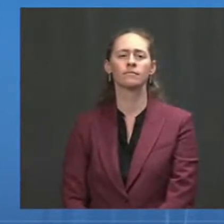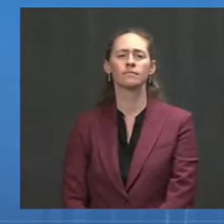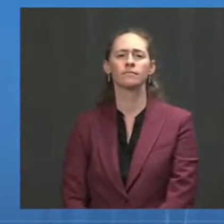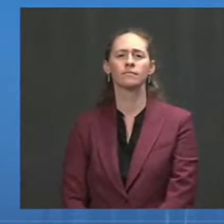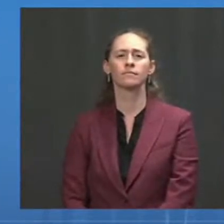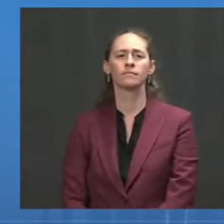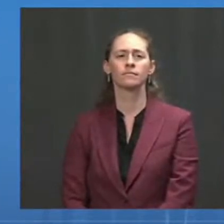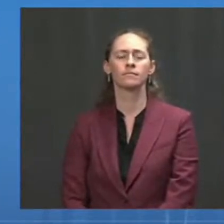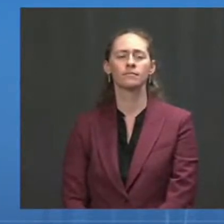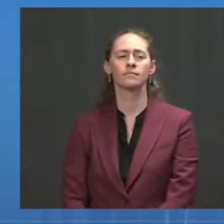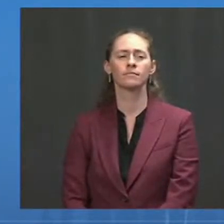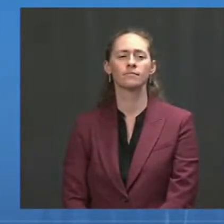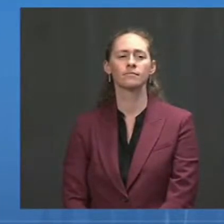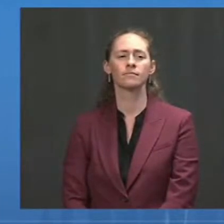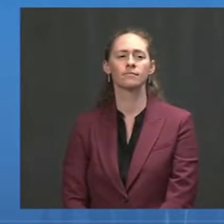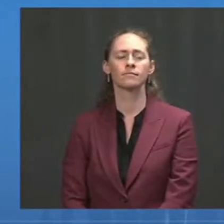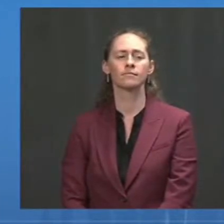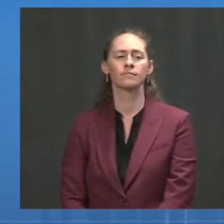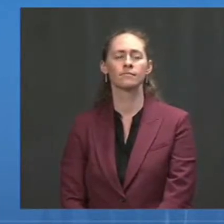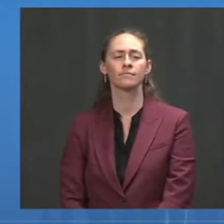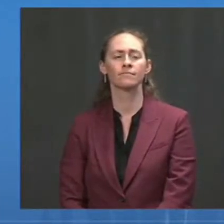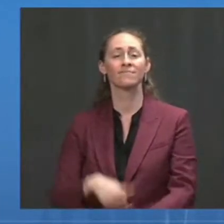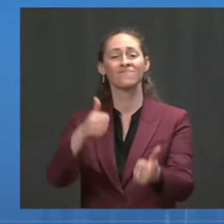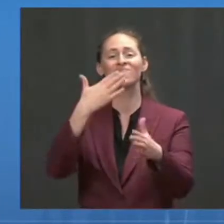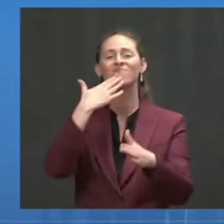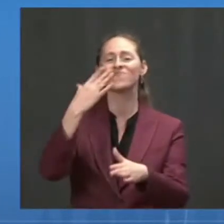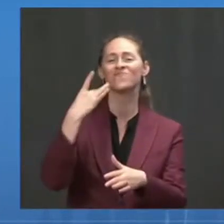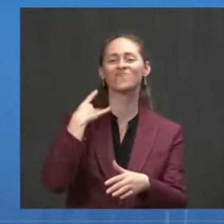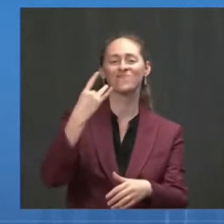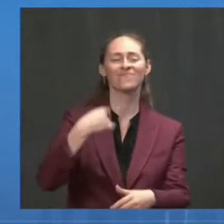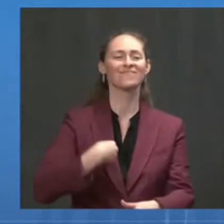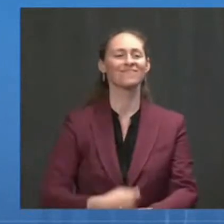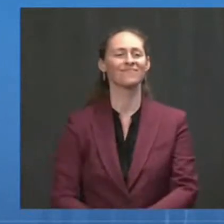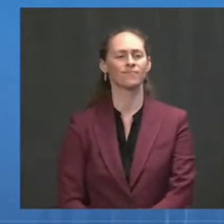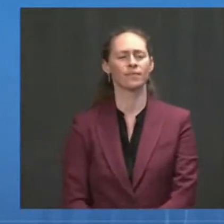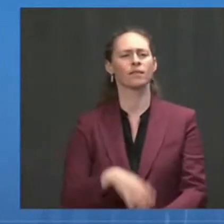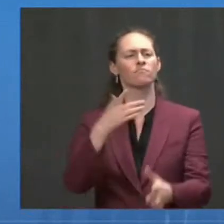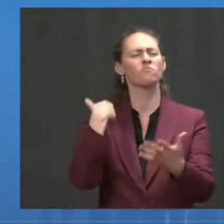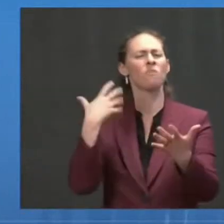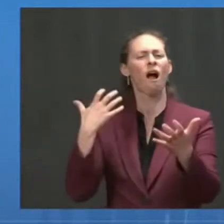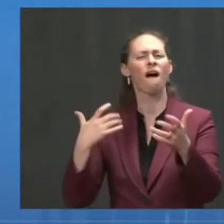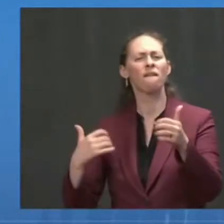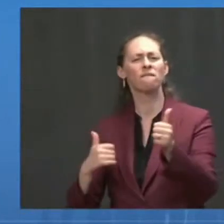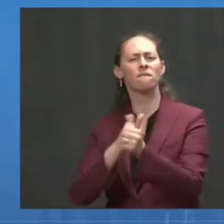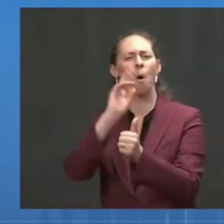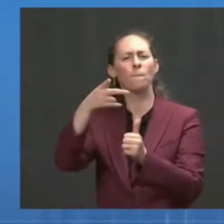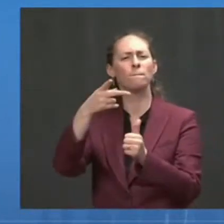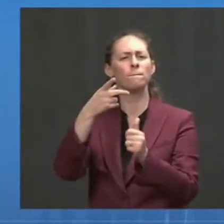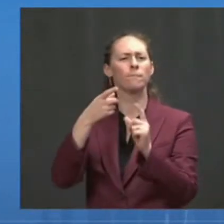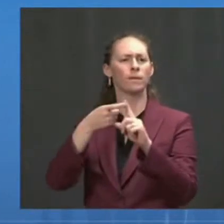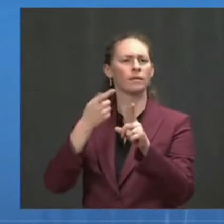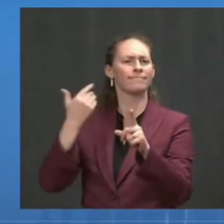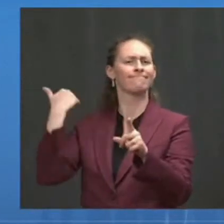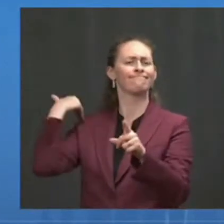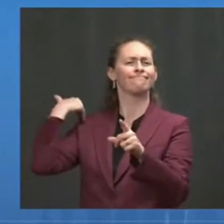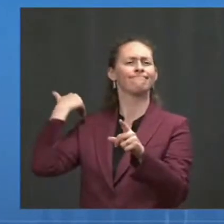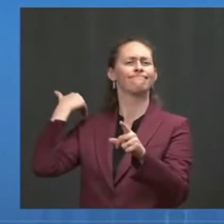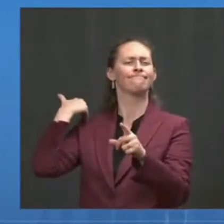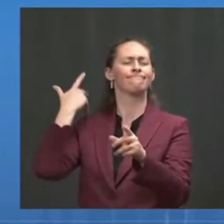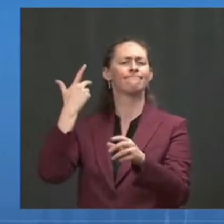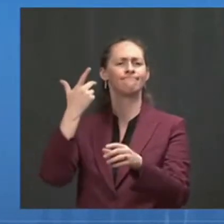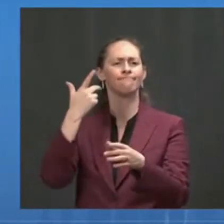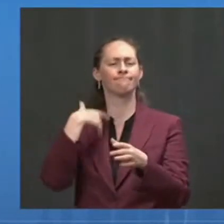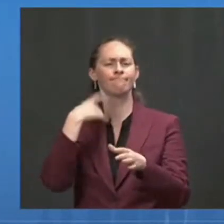Hi, thanks for taking my question. I want to follow up on a question from last week about the hospitalization rates for